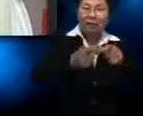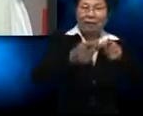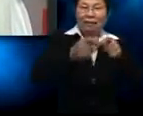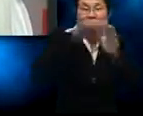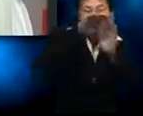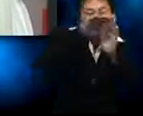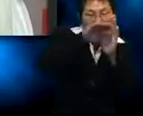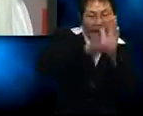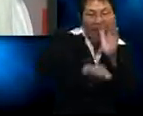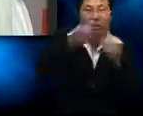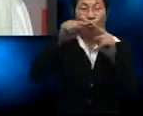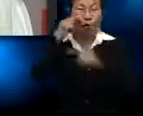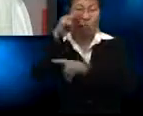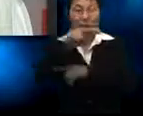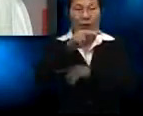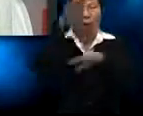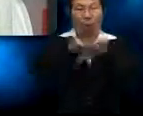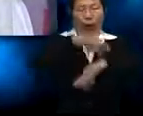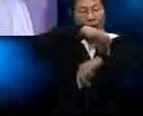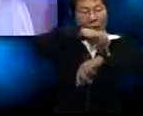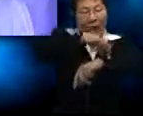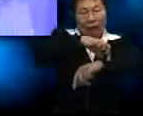So when you see on Earth,